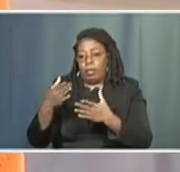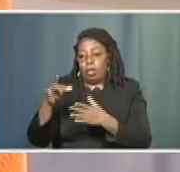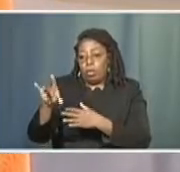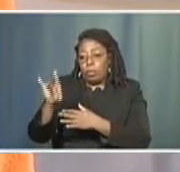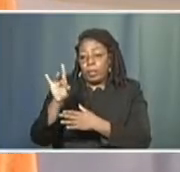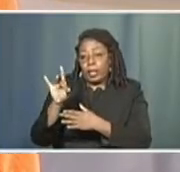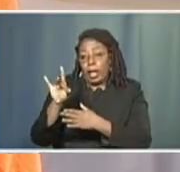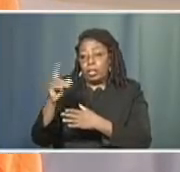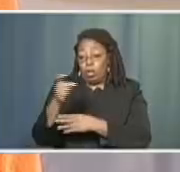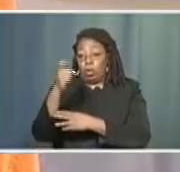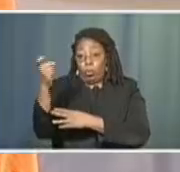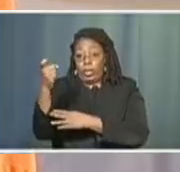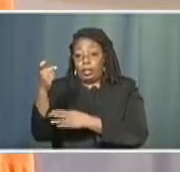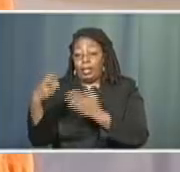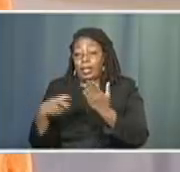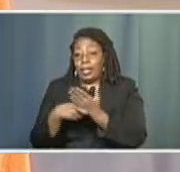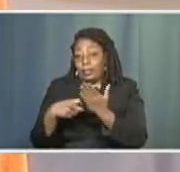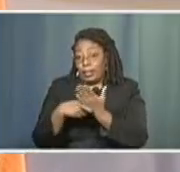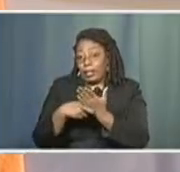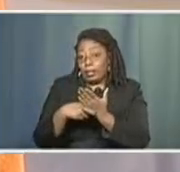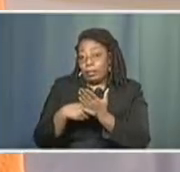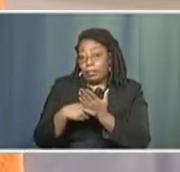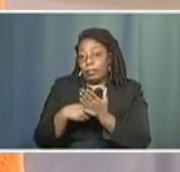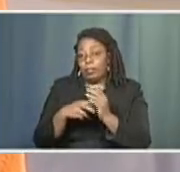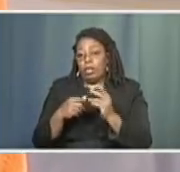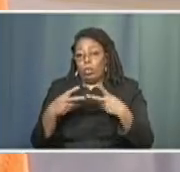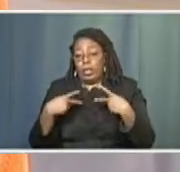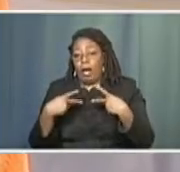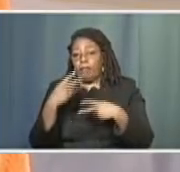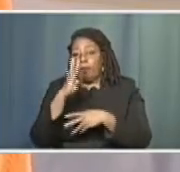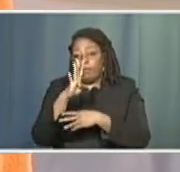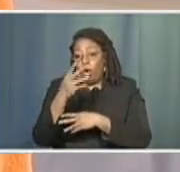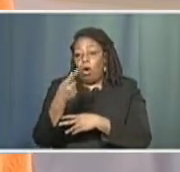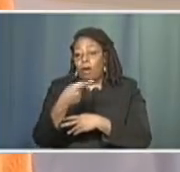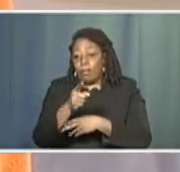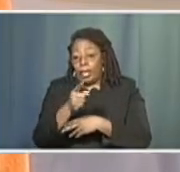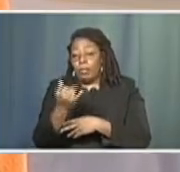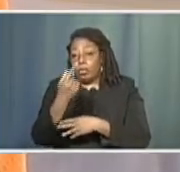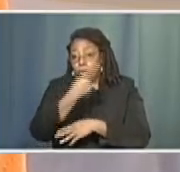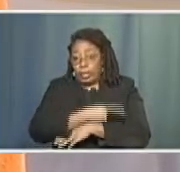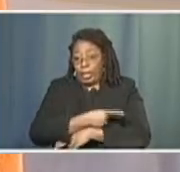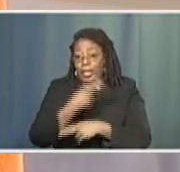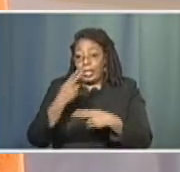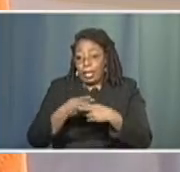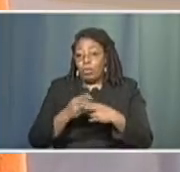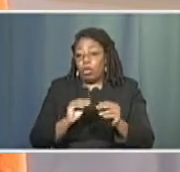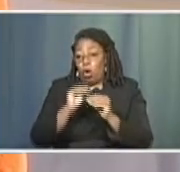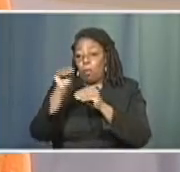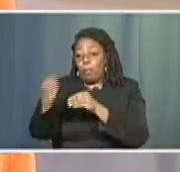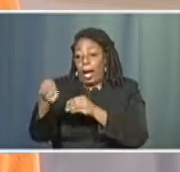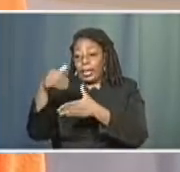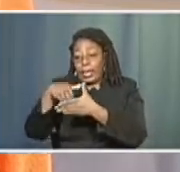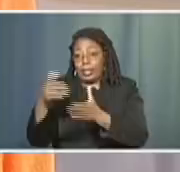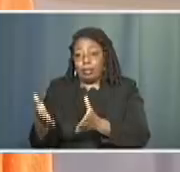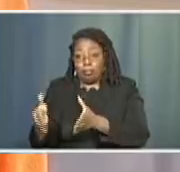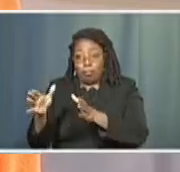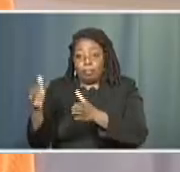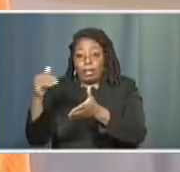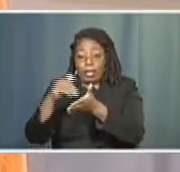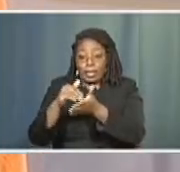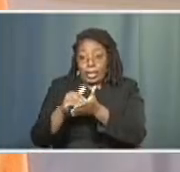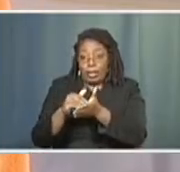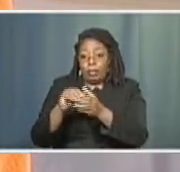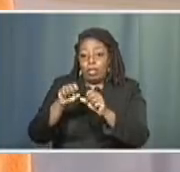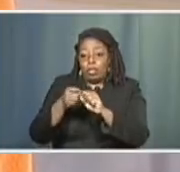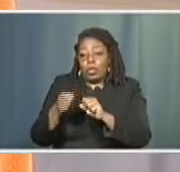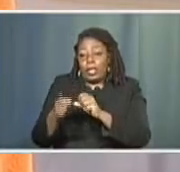$50 fuel certificate. We have 4 of them today. Then their names will go back into the draw so that